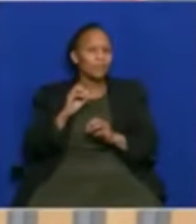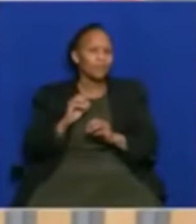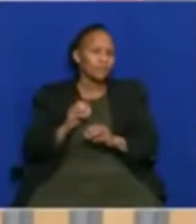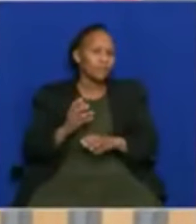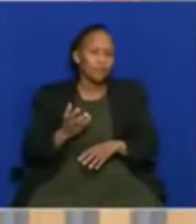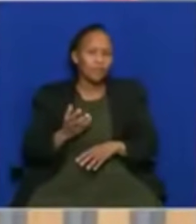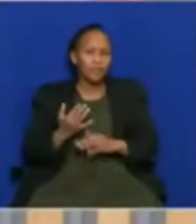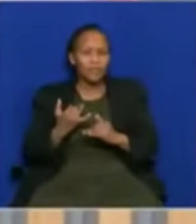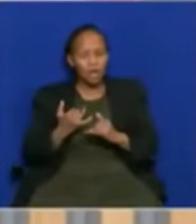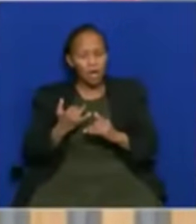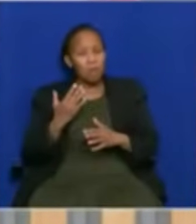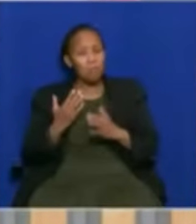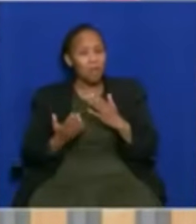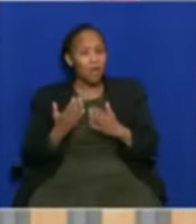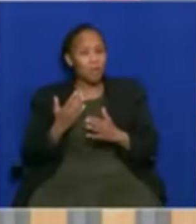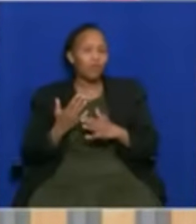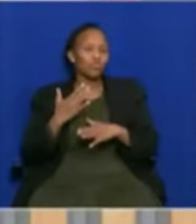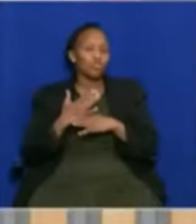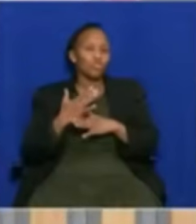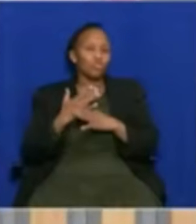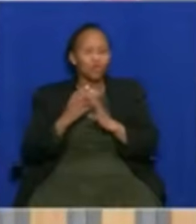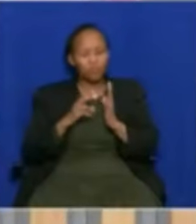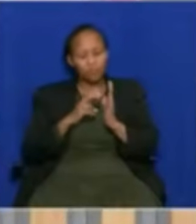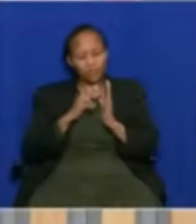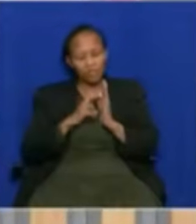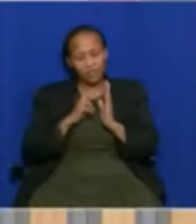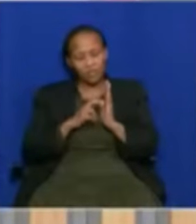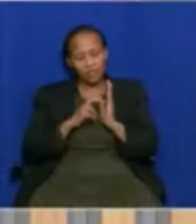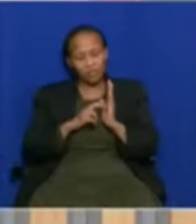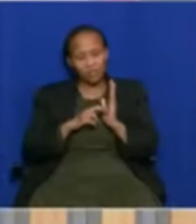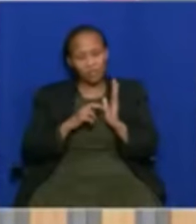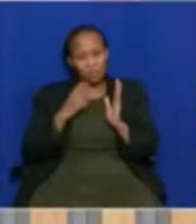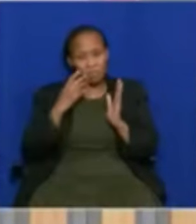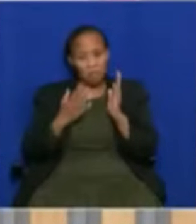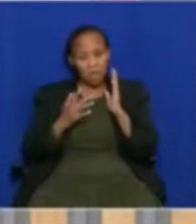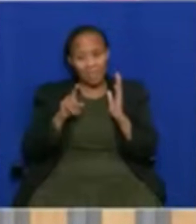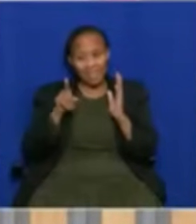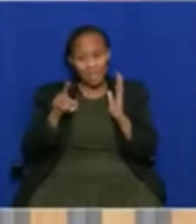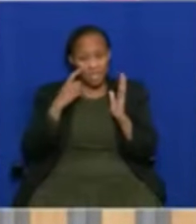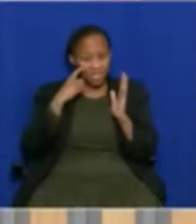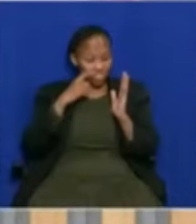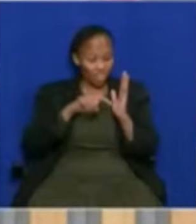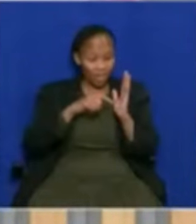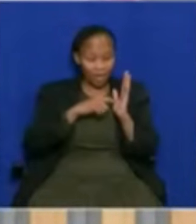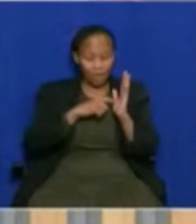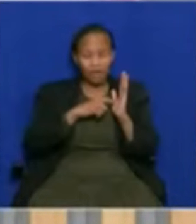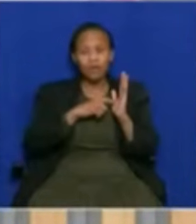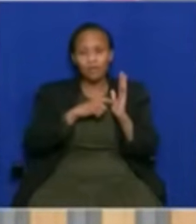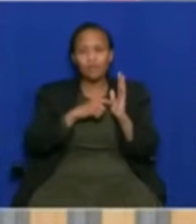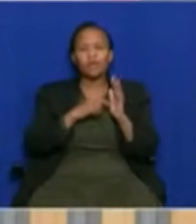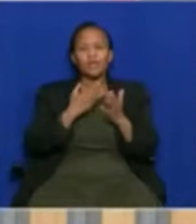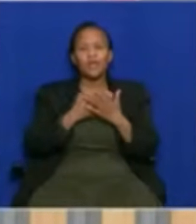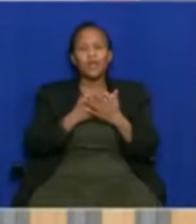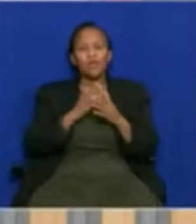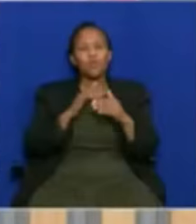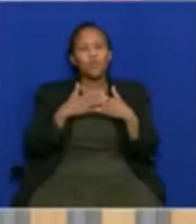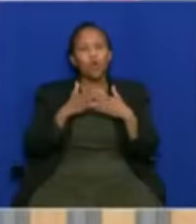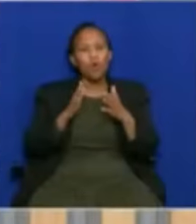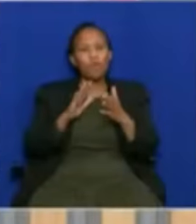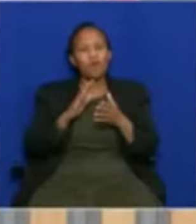and the requirements? Yes, Commissioner, please So, go ahead. Can we go to file 2 on page 178,